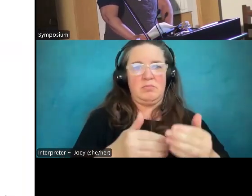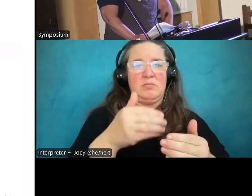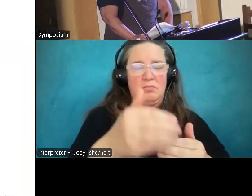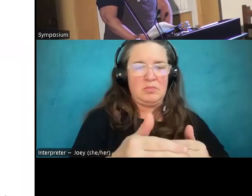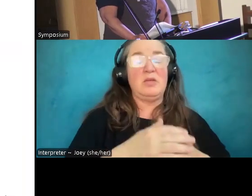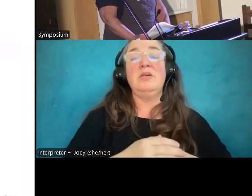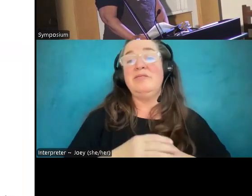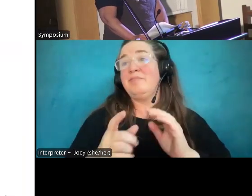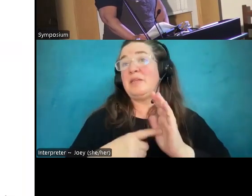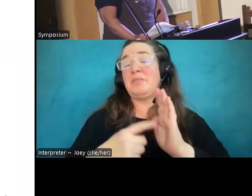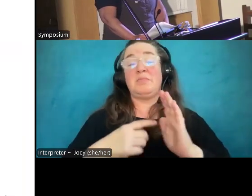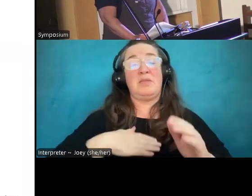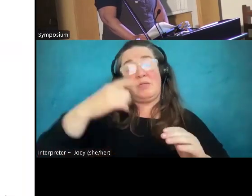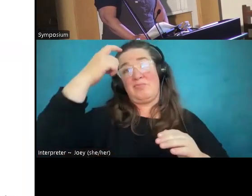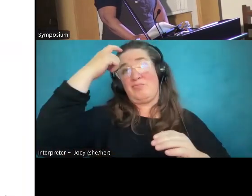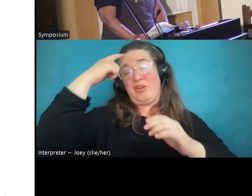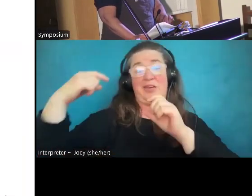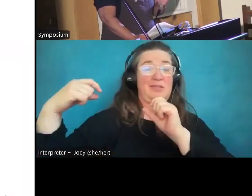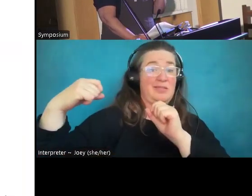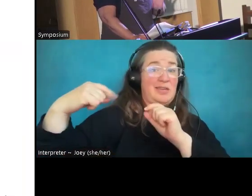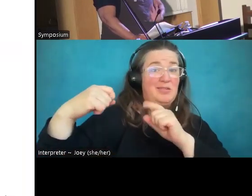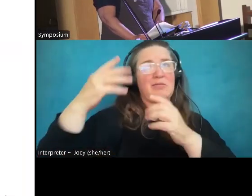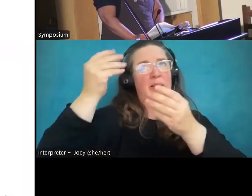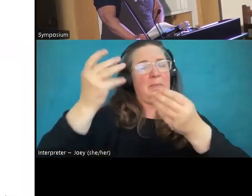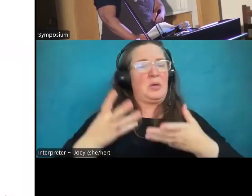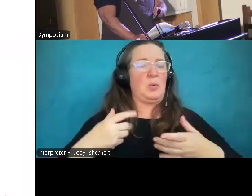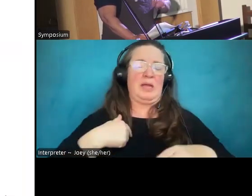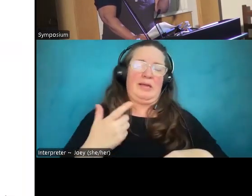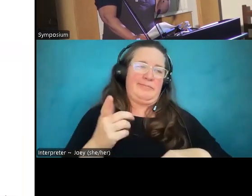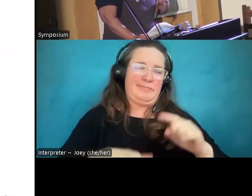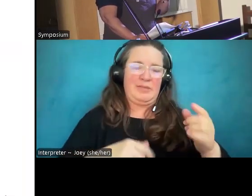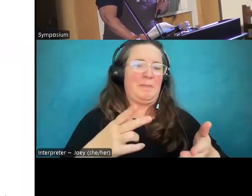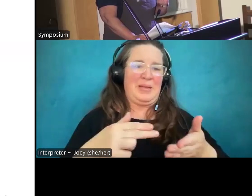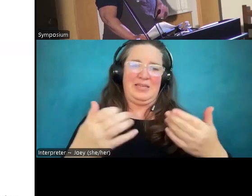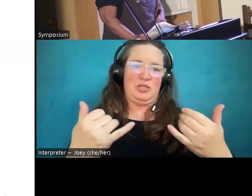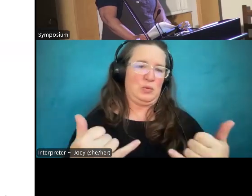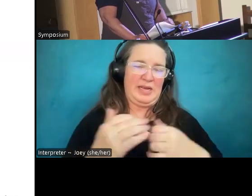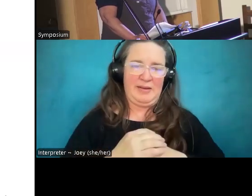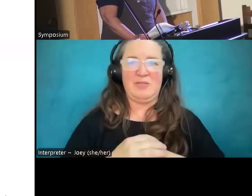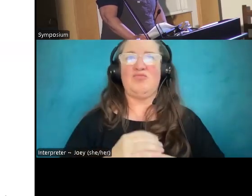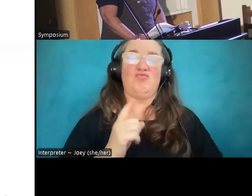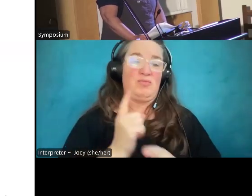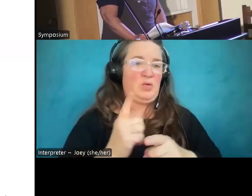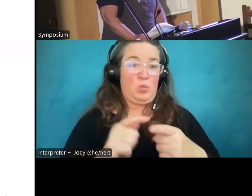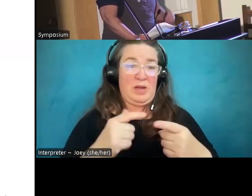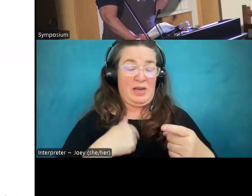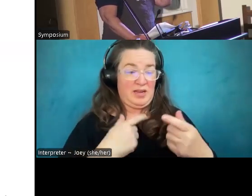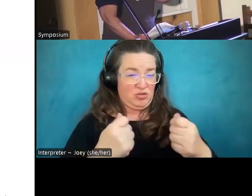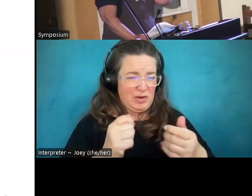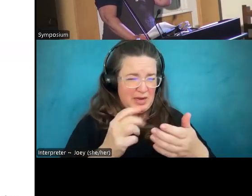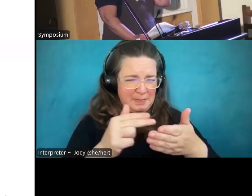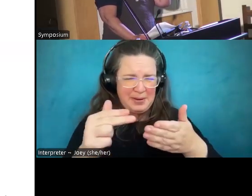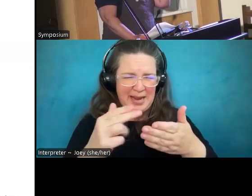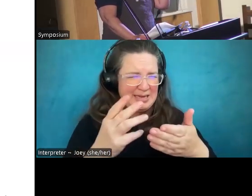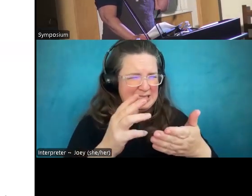be painting, signs I've come to recognize, like when I can't get things to line up and the dots are really wonky, or I get that